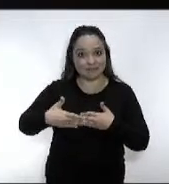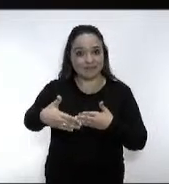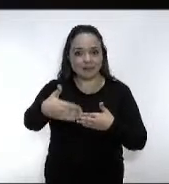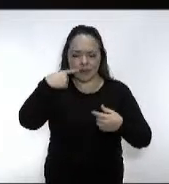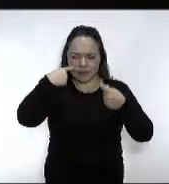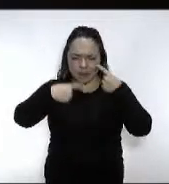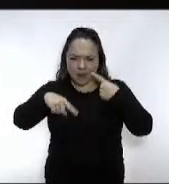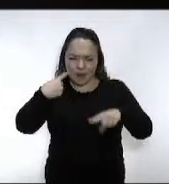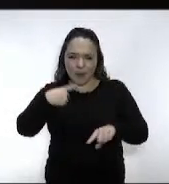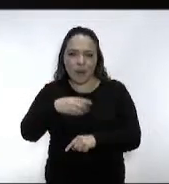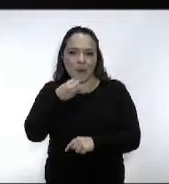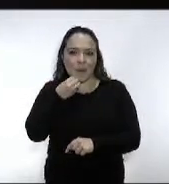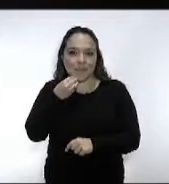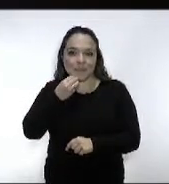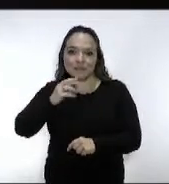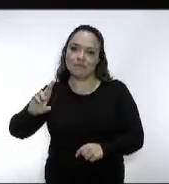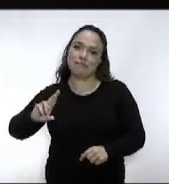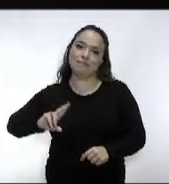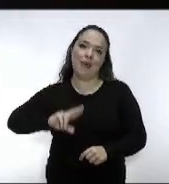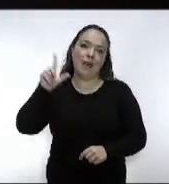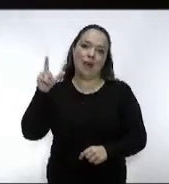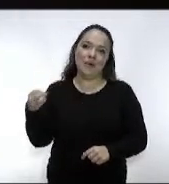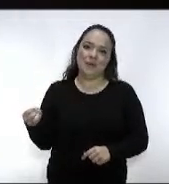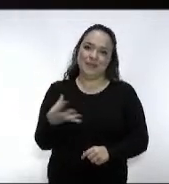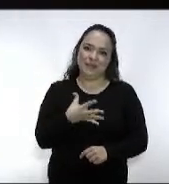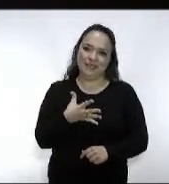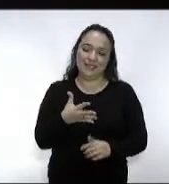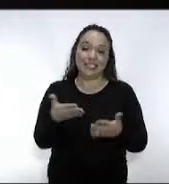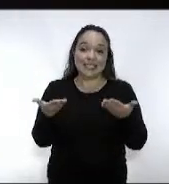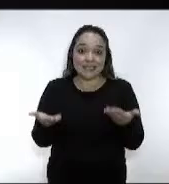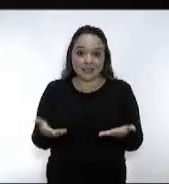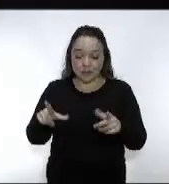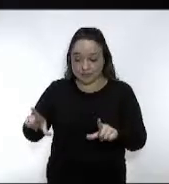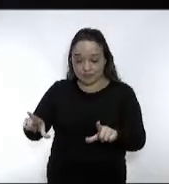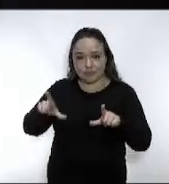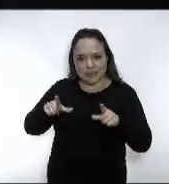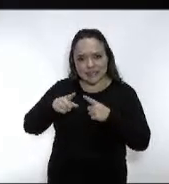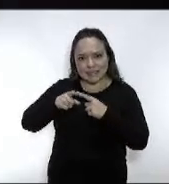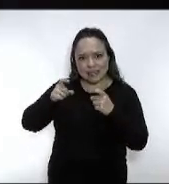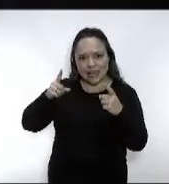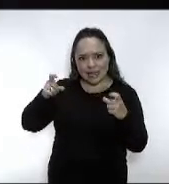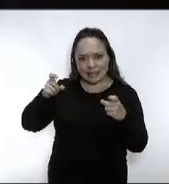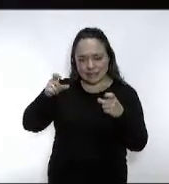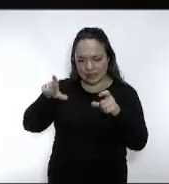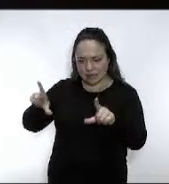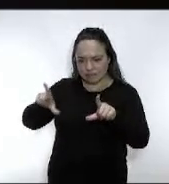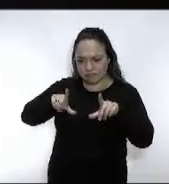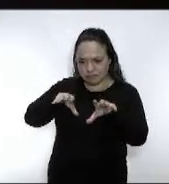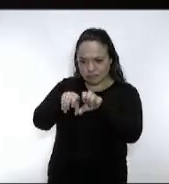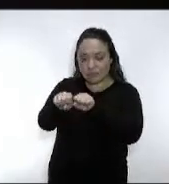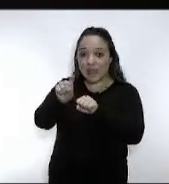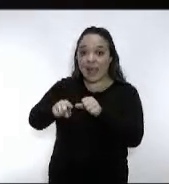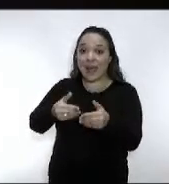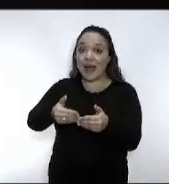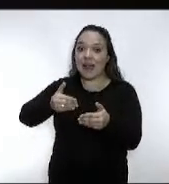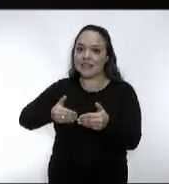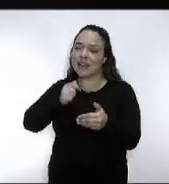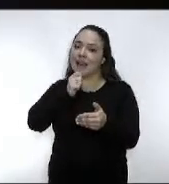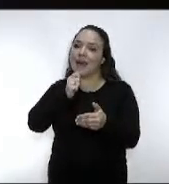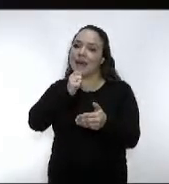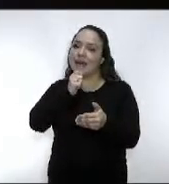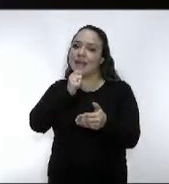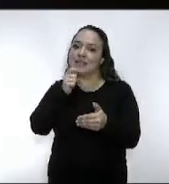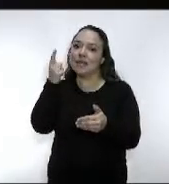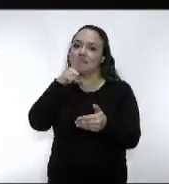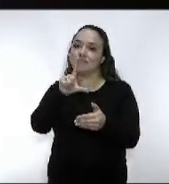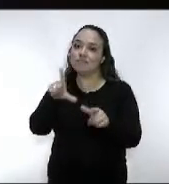colleagues in the world of opportunities. The Associate of Science degree is a certification of higher education, comes before